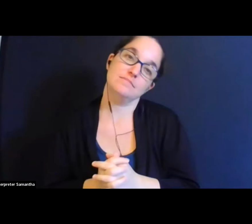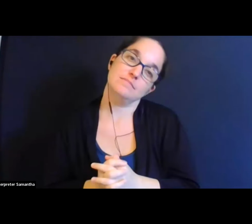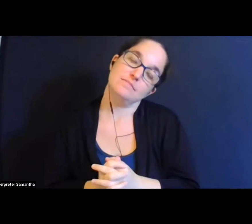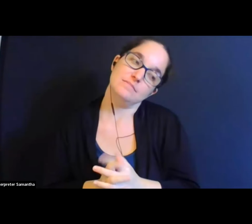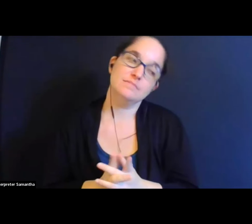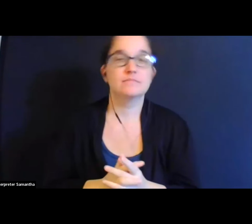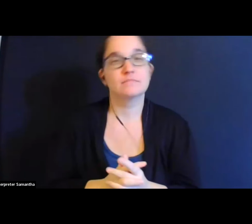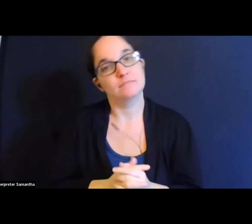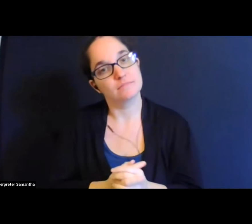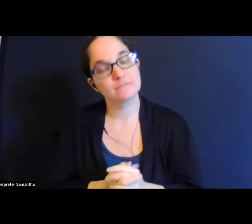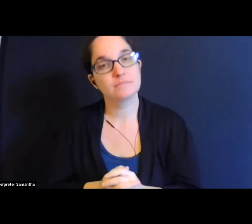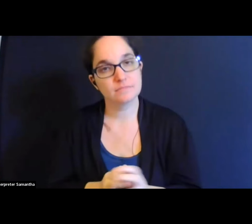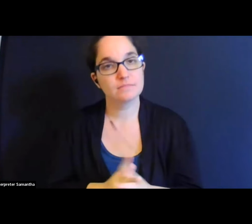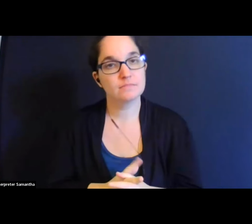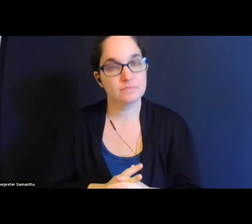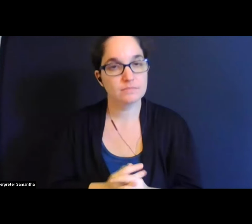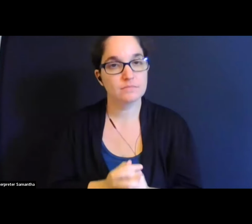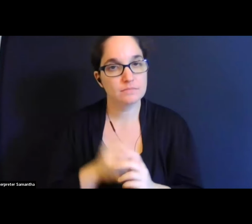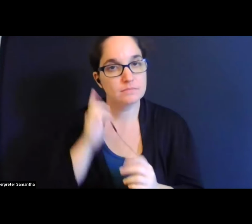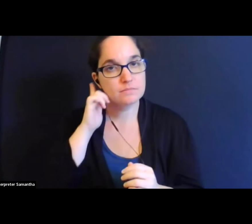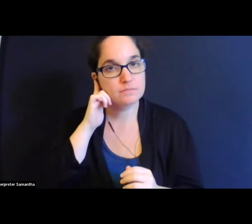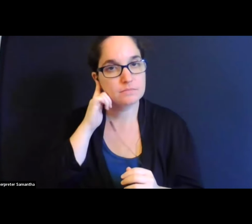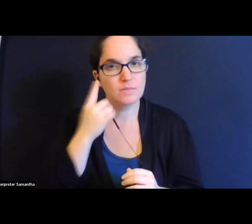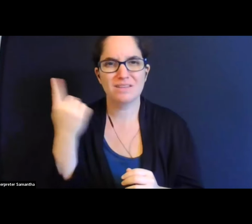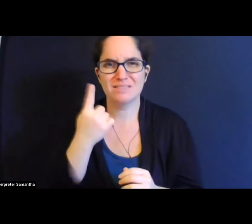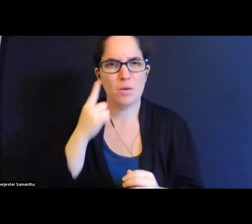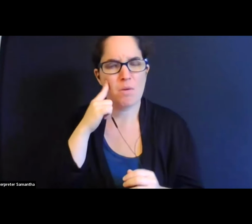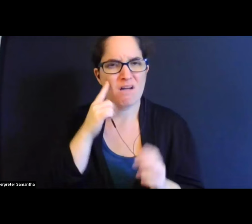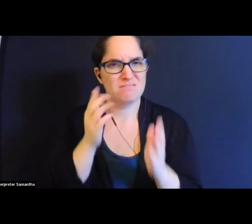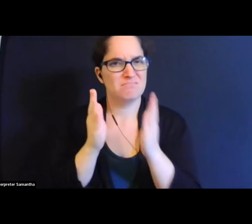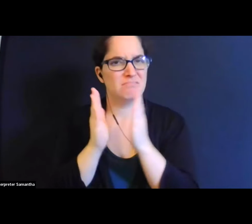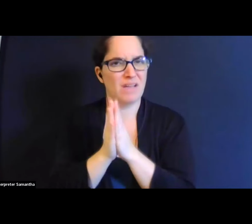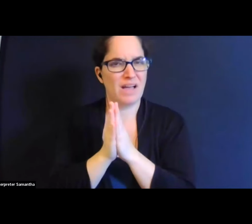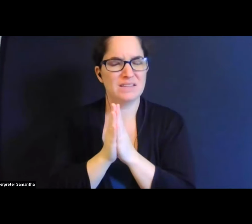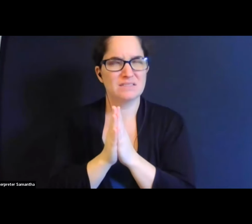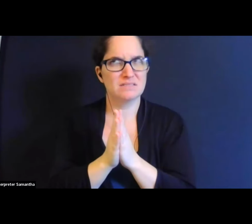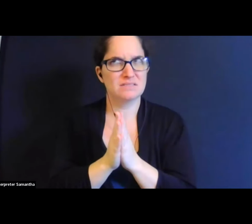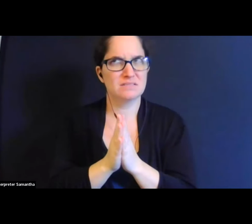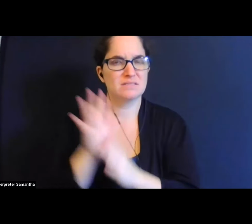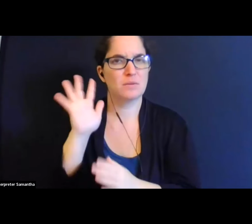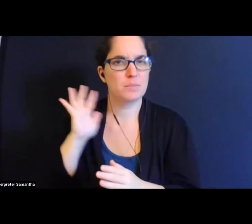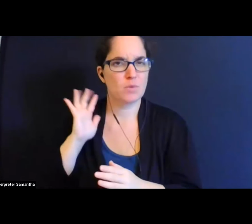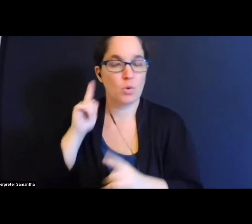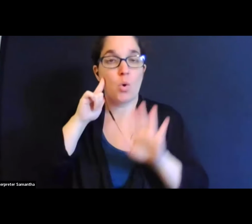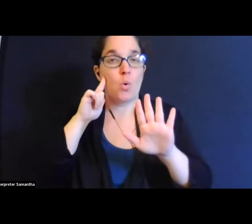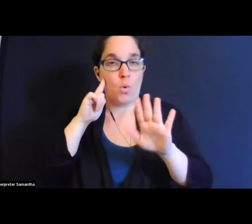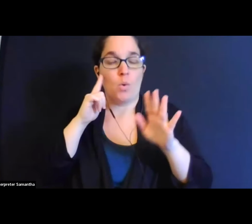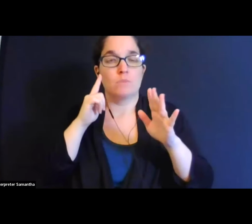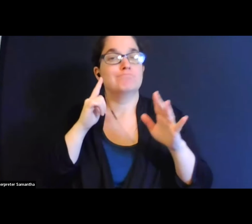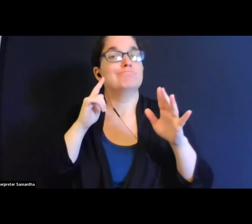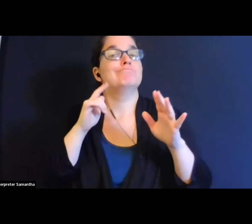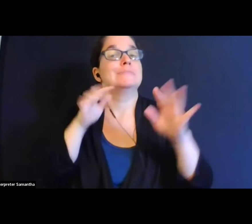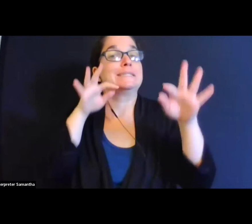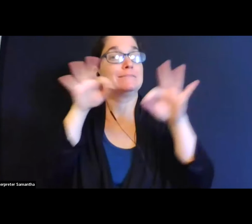I did want to circle back. I saw it in the chat a couple of times. So after today's presentation, we are going